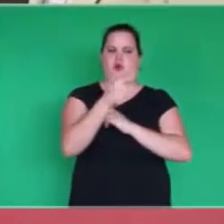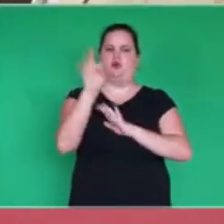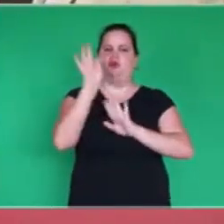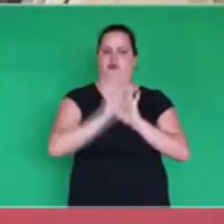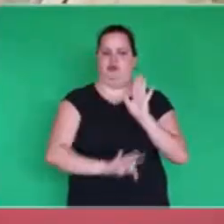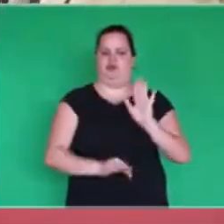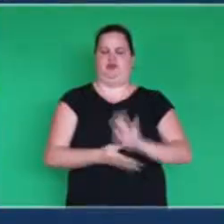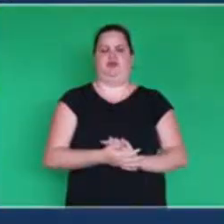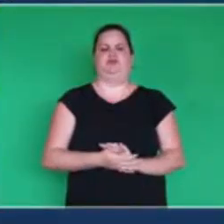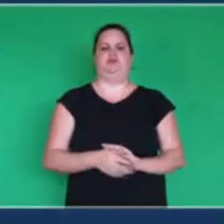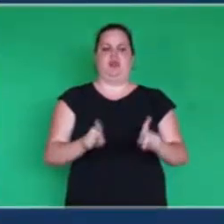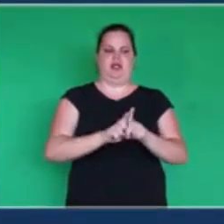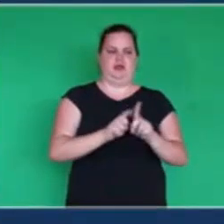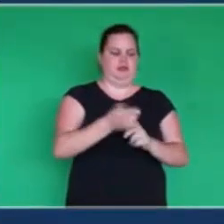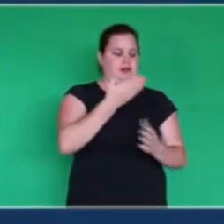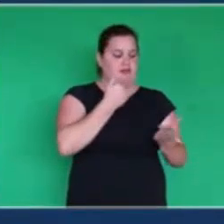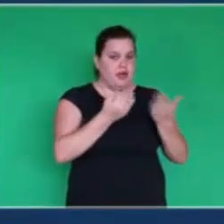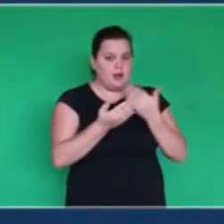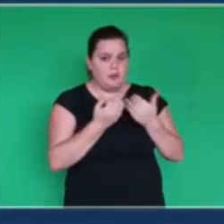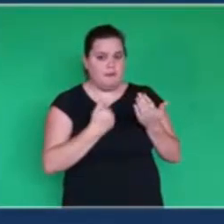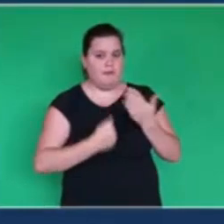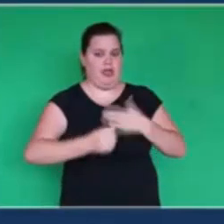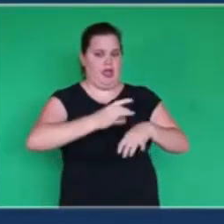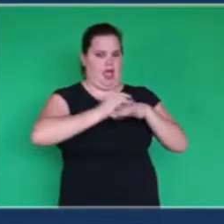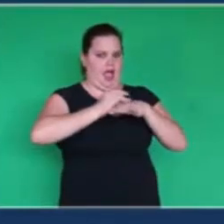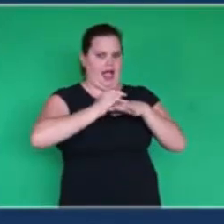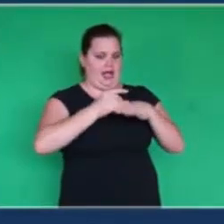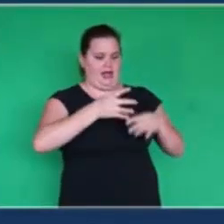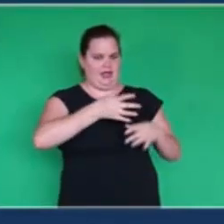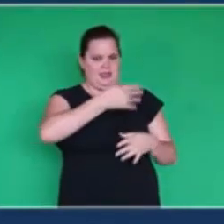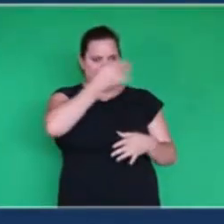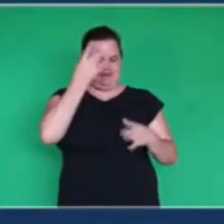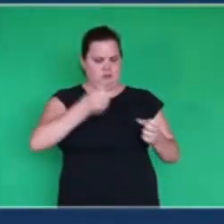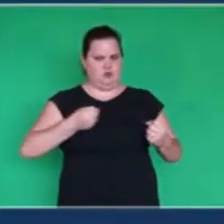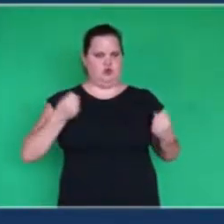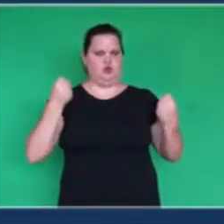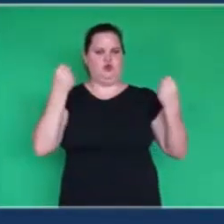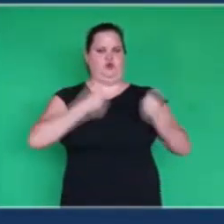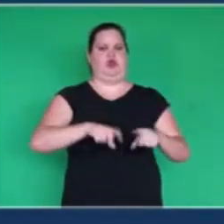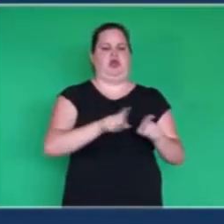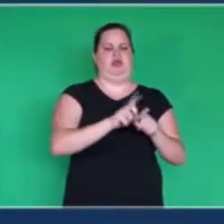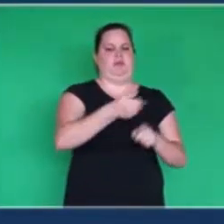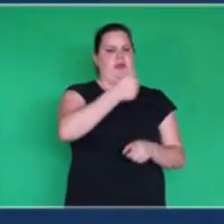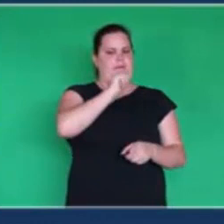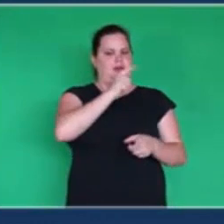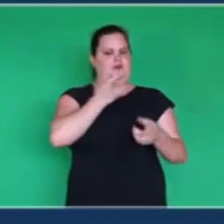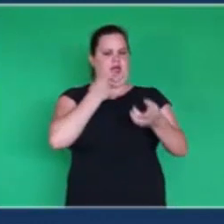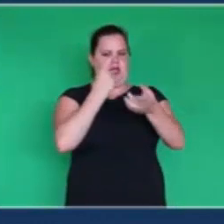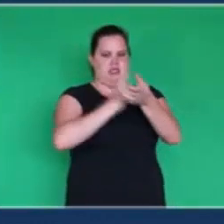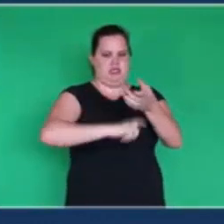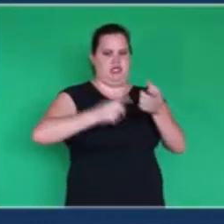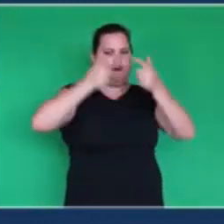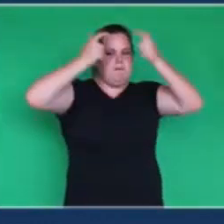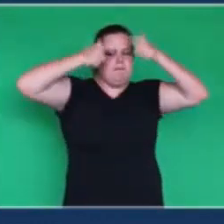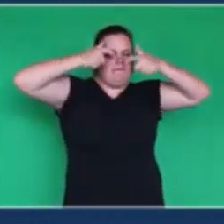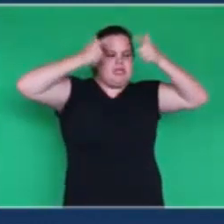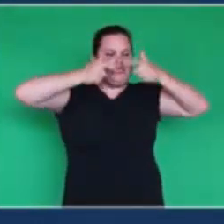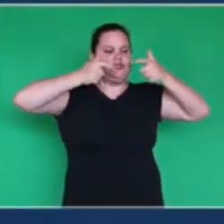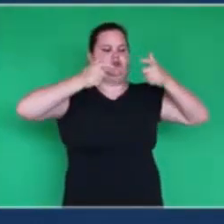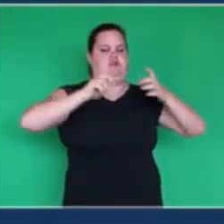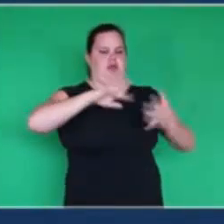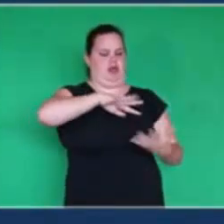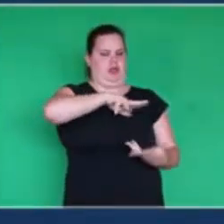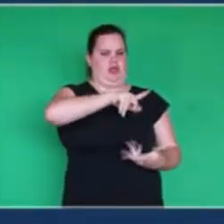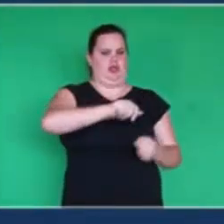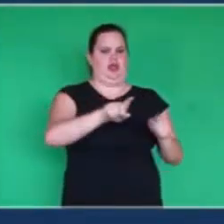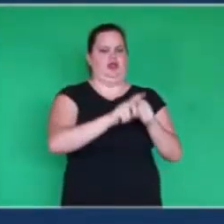The word of God says, "You shall eat the flesh of the mighty, drink the blood of the princesses, the